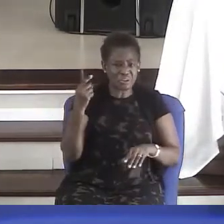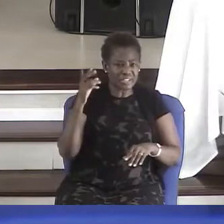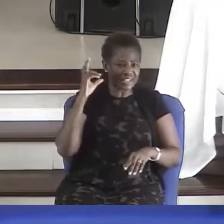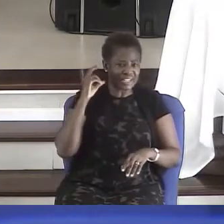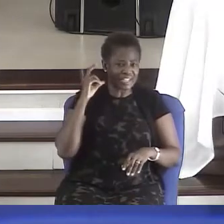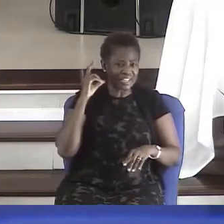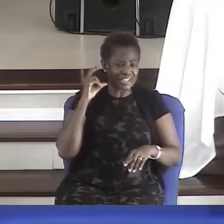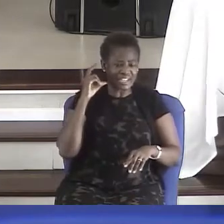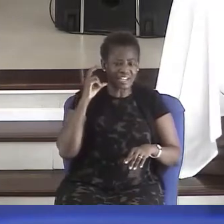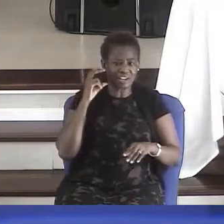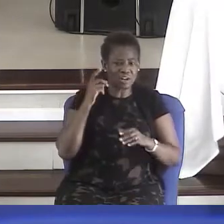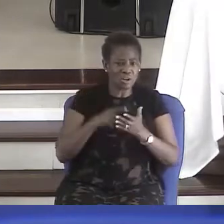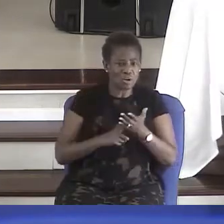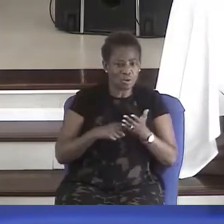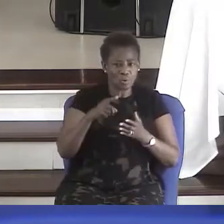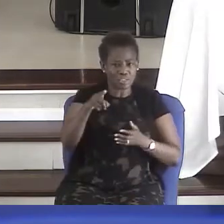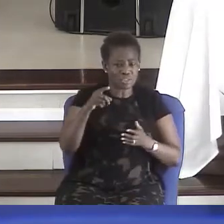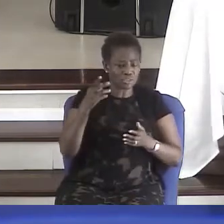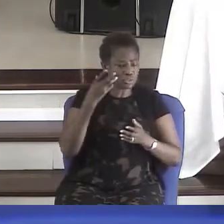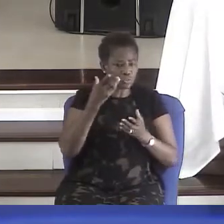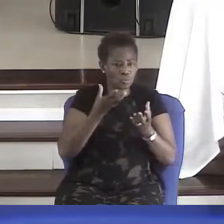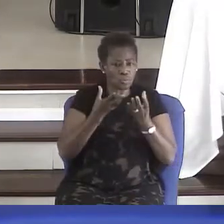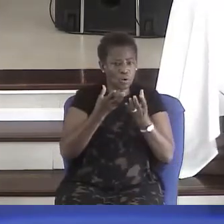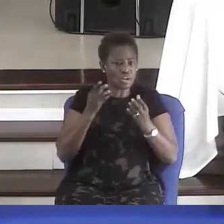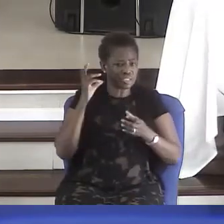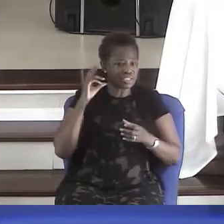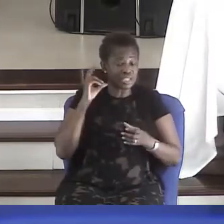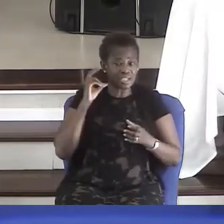But the sensitive listening is different.